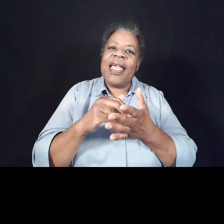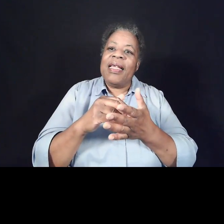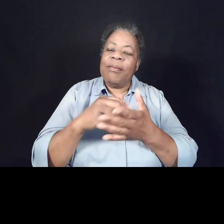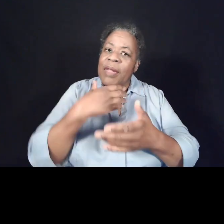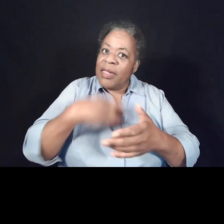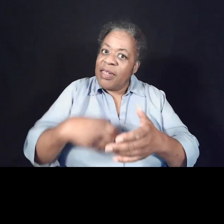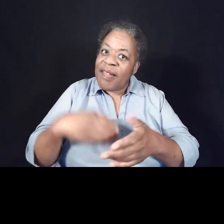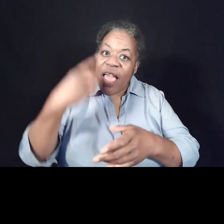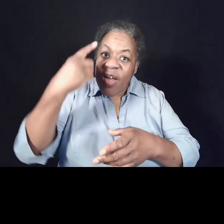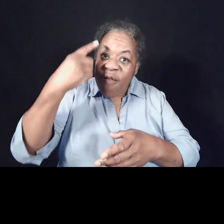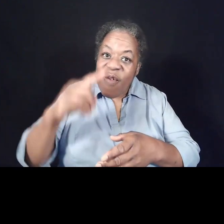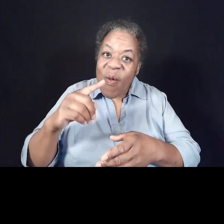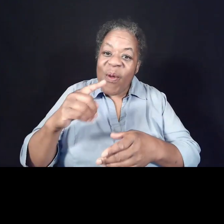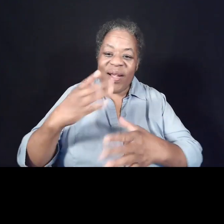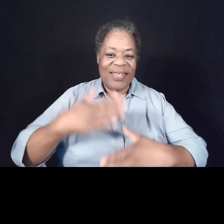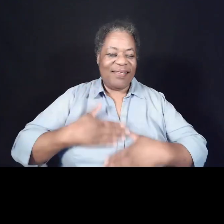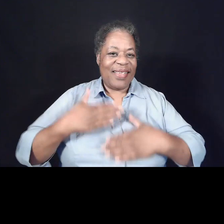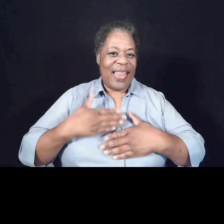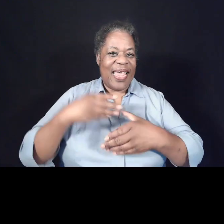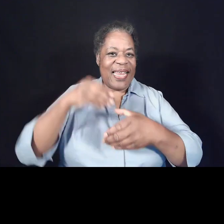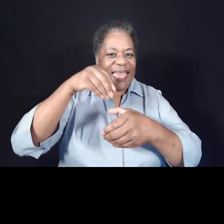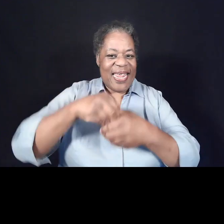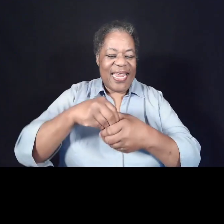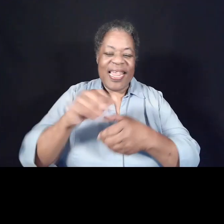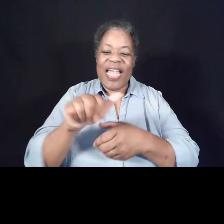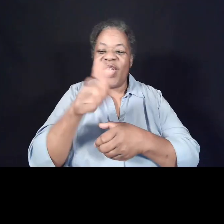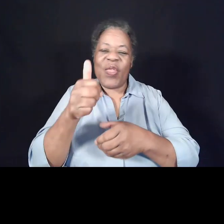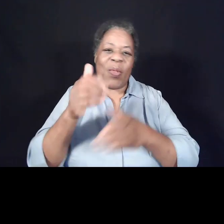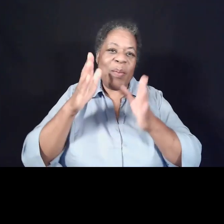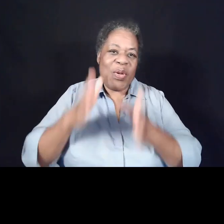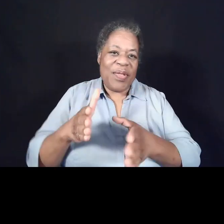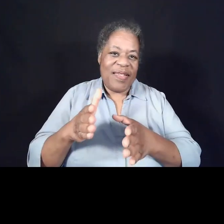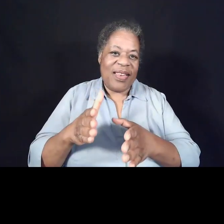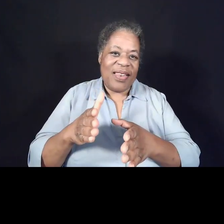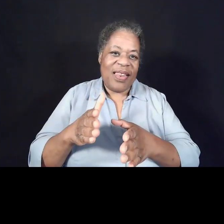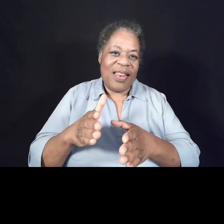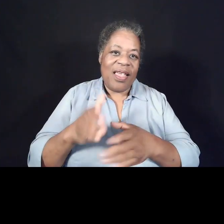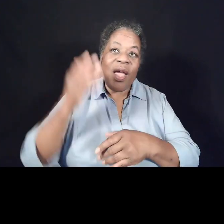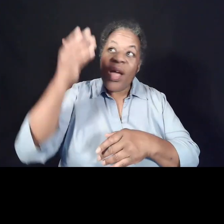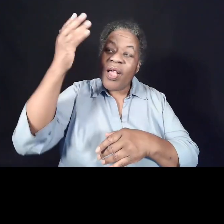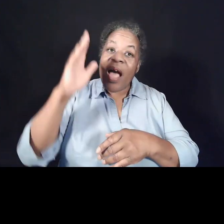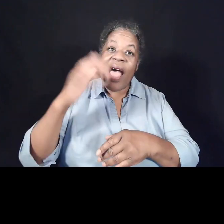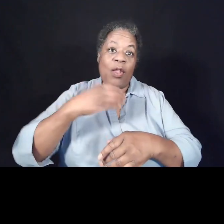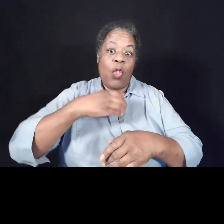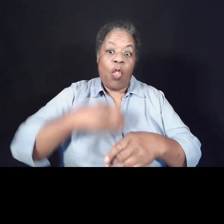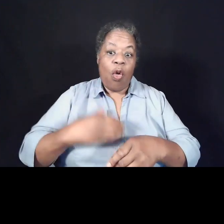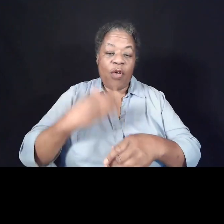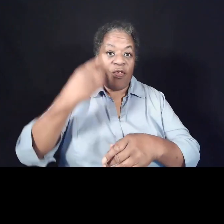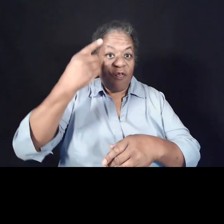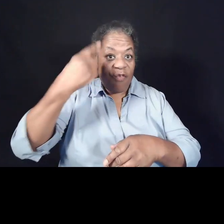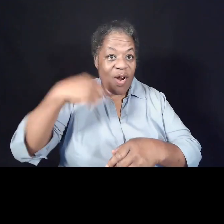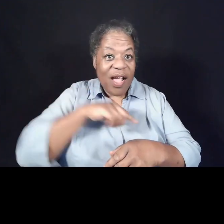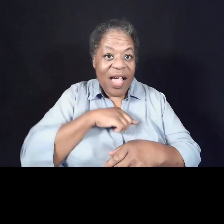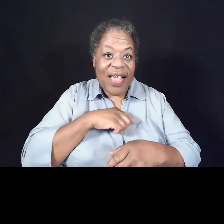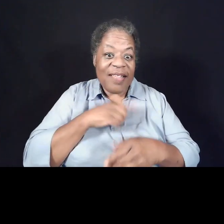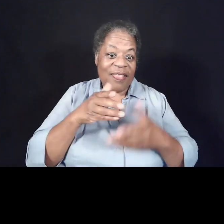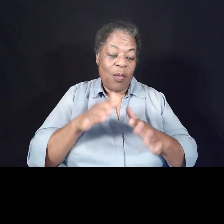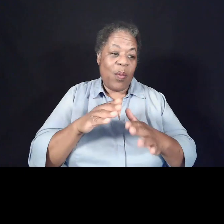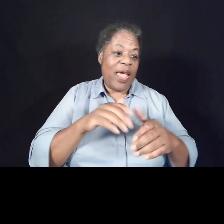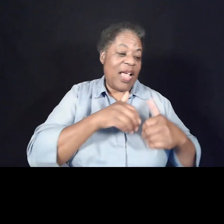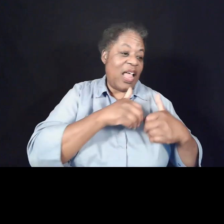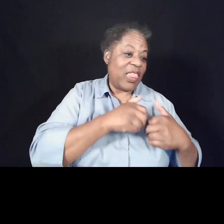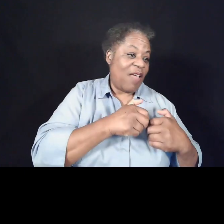for and delight in another person. God longs for us the way a lover longs for their